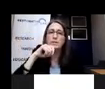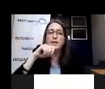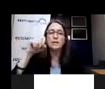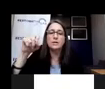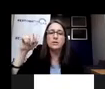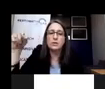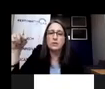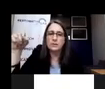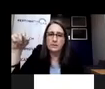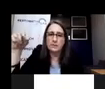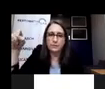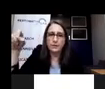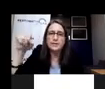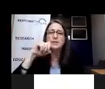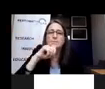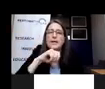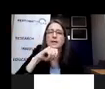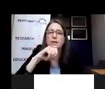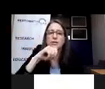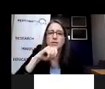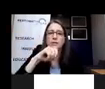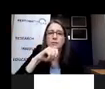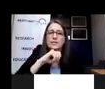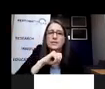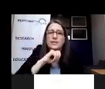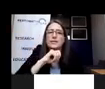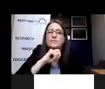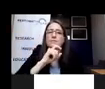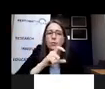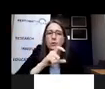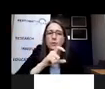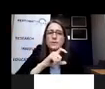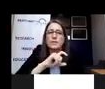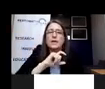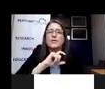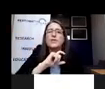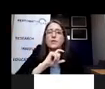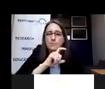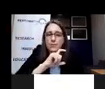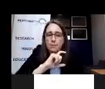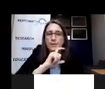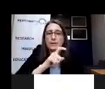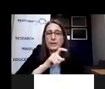where it's made the largest difference. It's made the largest difference if it informs